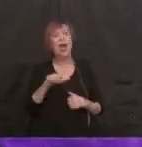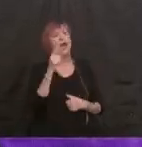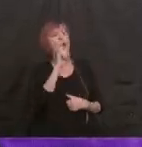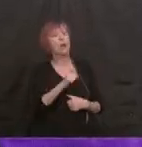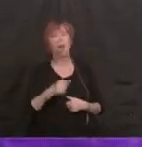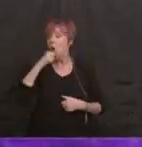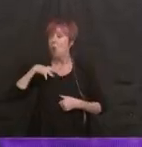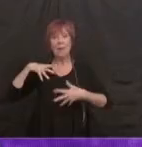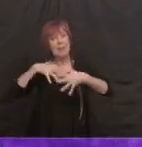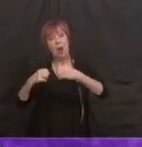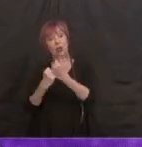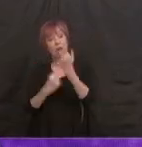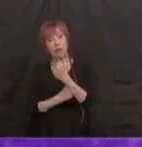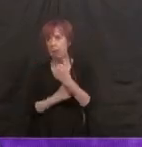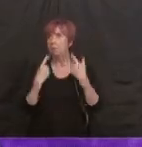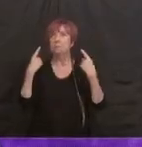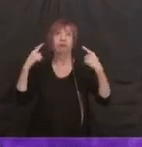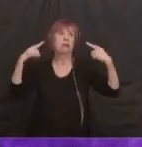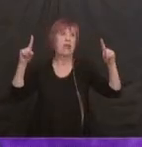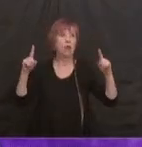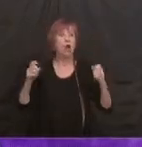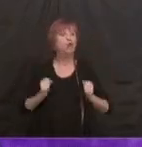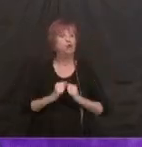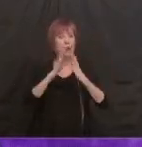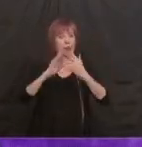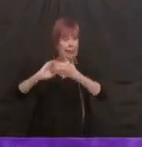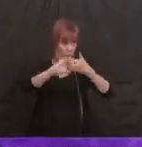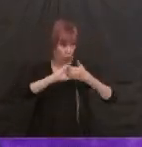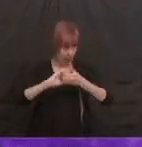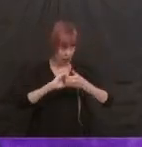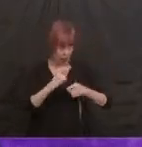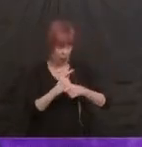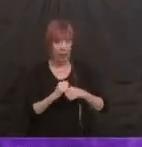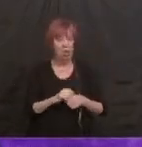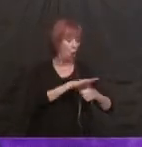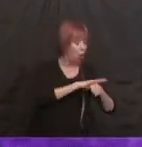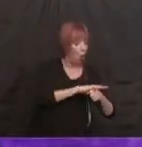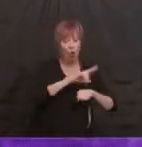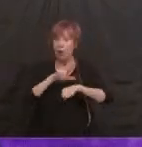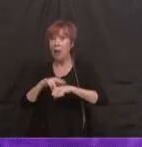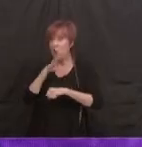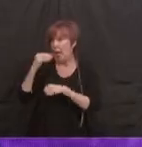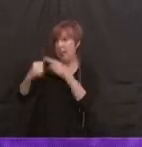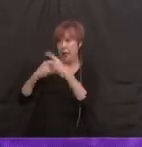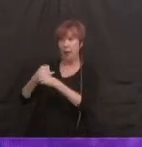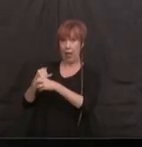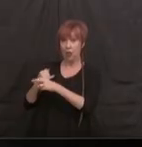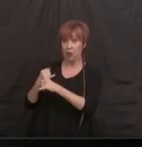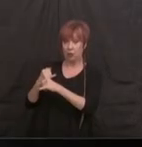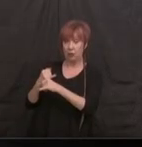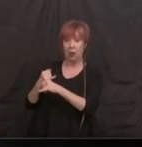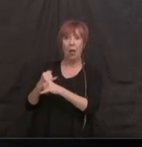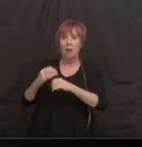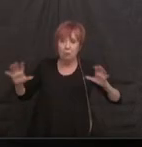Foundation has been extremely effective on building coalitions, right? At local, national, and international. I mean, the